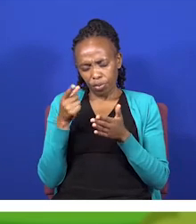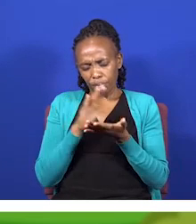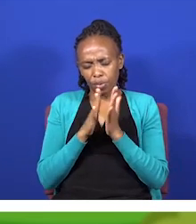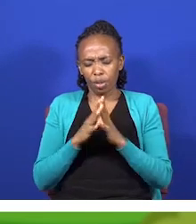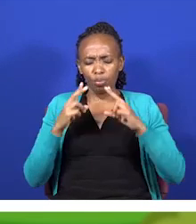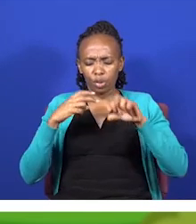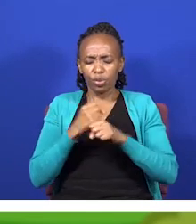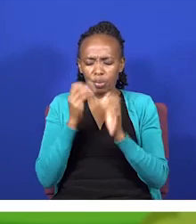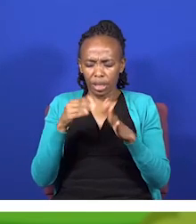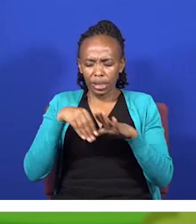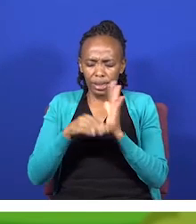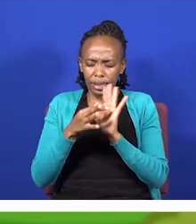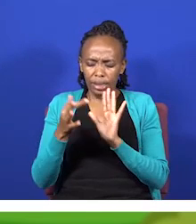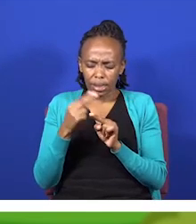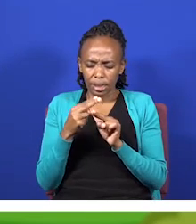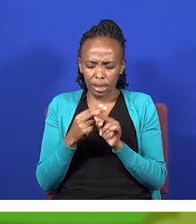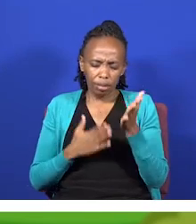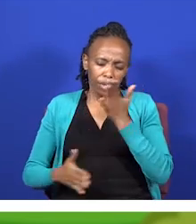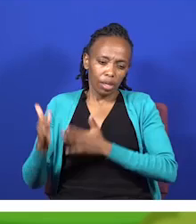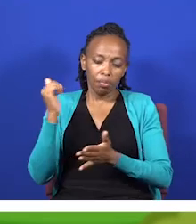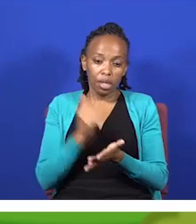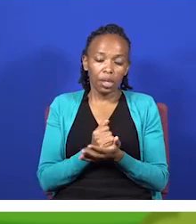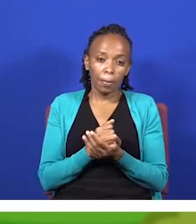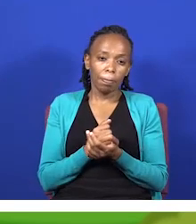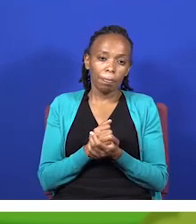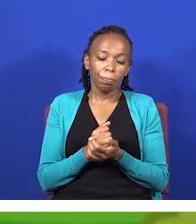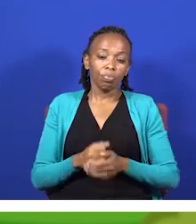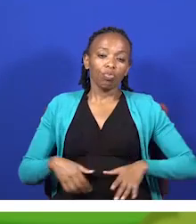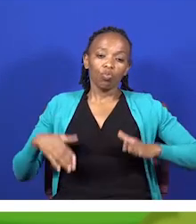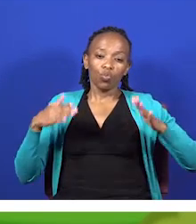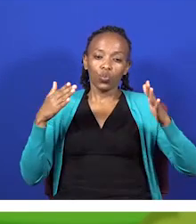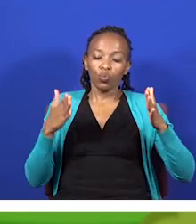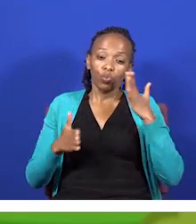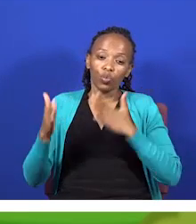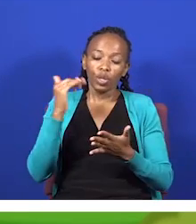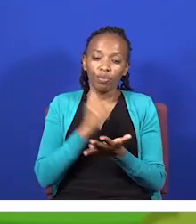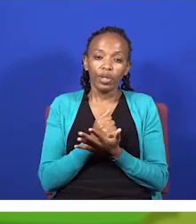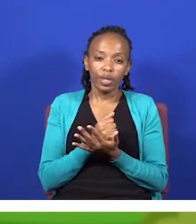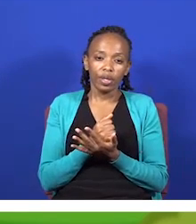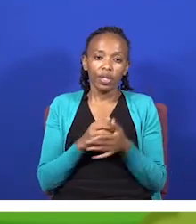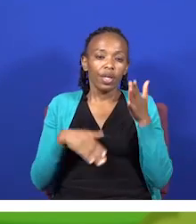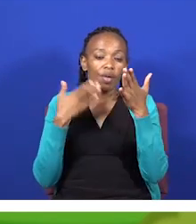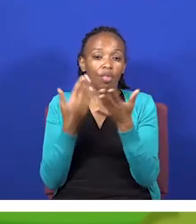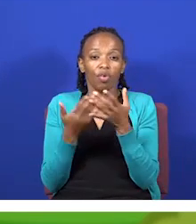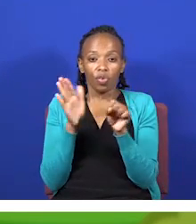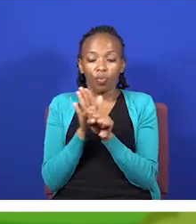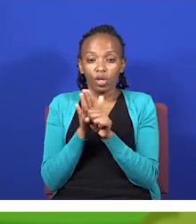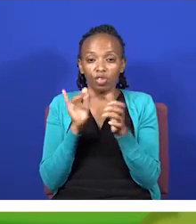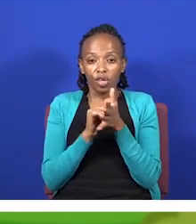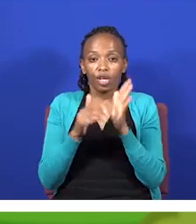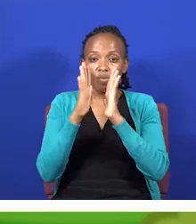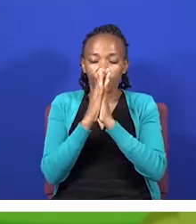peacemakers. In Jesus' name, amen. Great, amen. Thank you so much for that